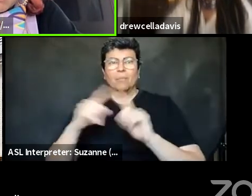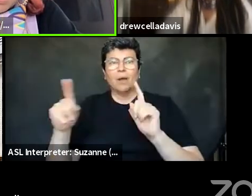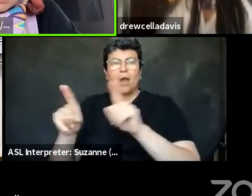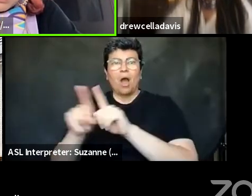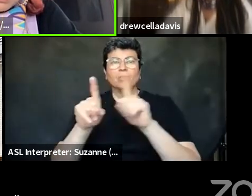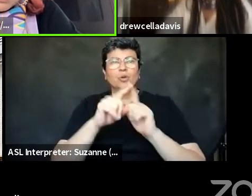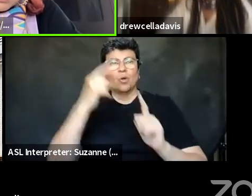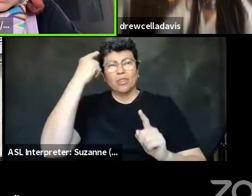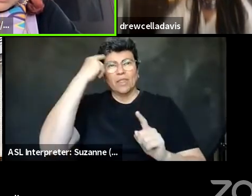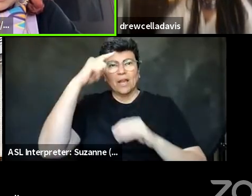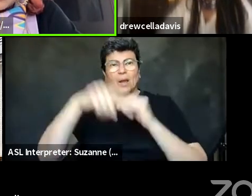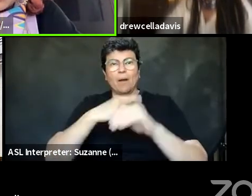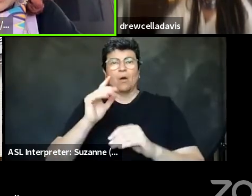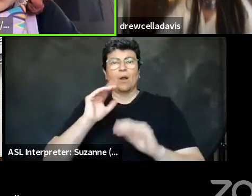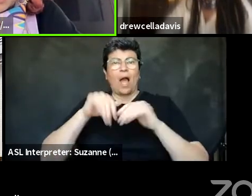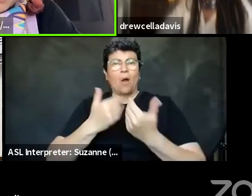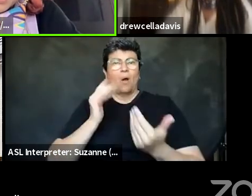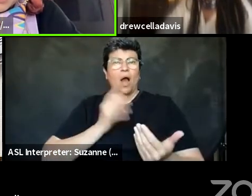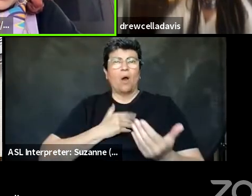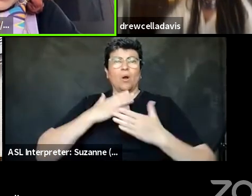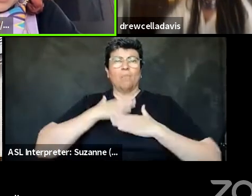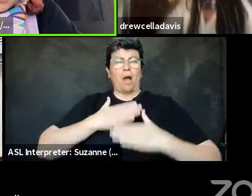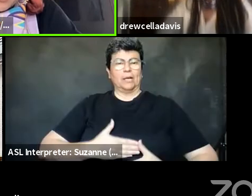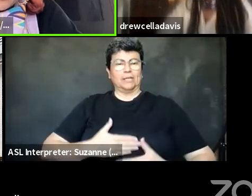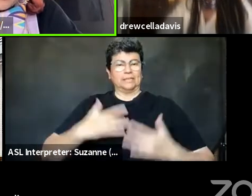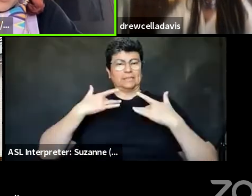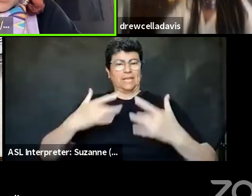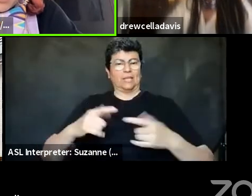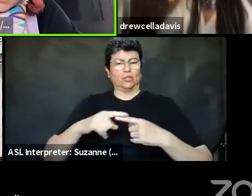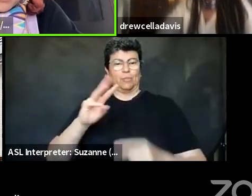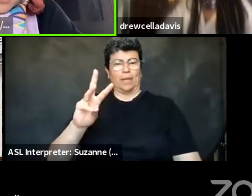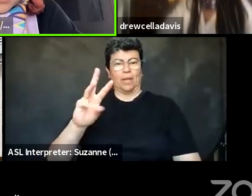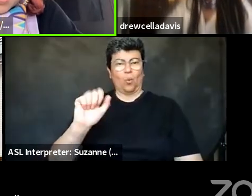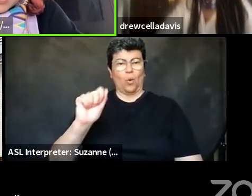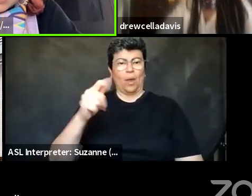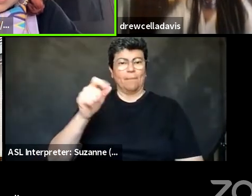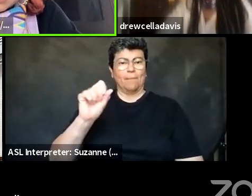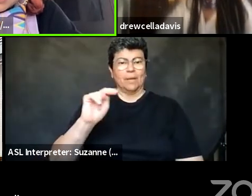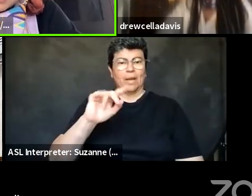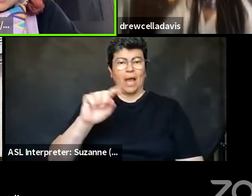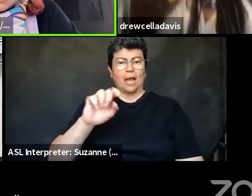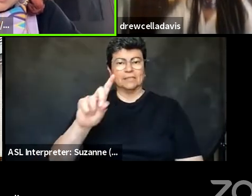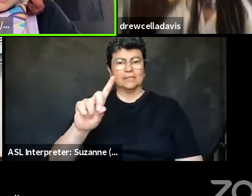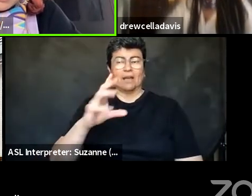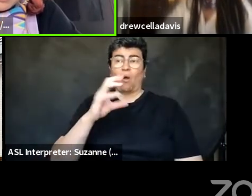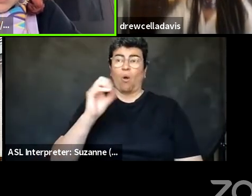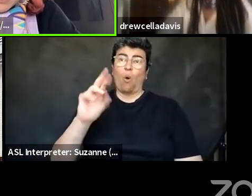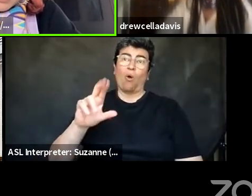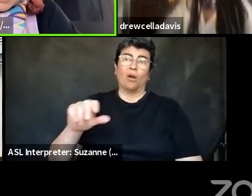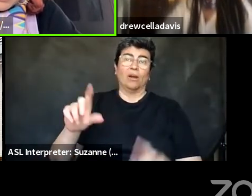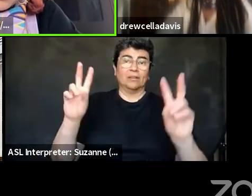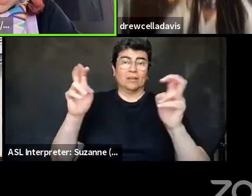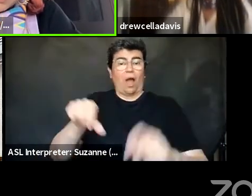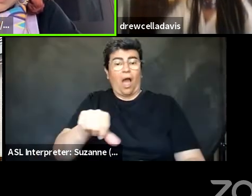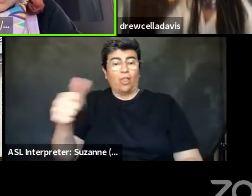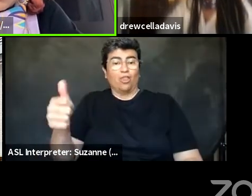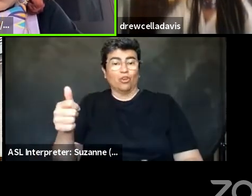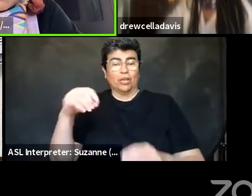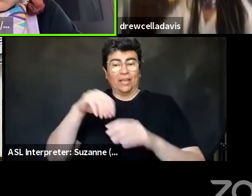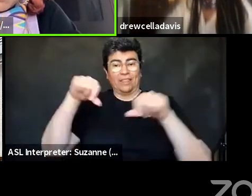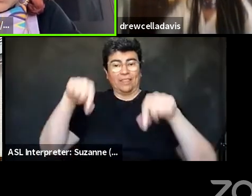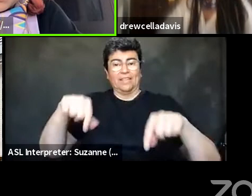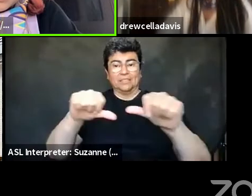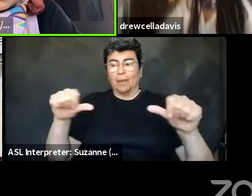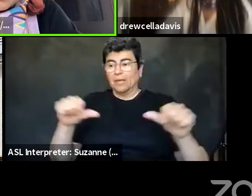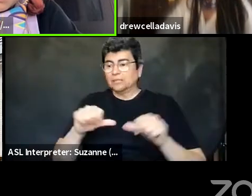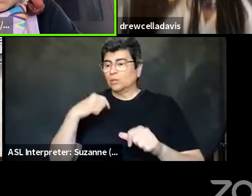our bodies continue to be weaponized or othered in these spaces, right? We